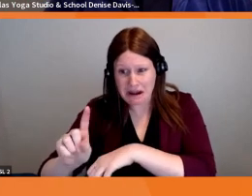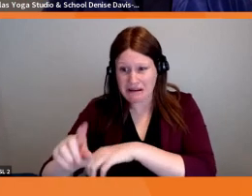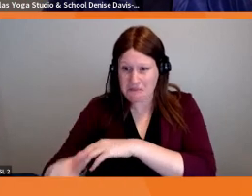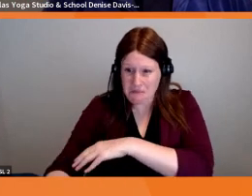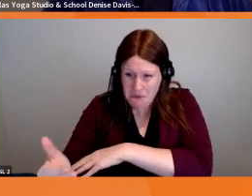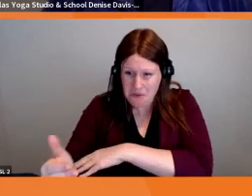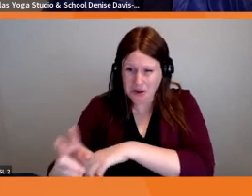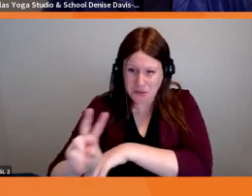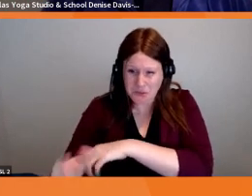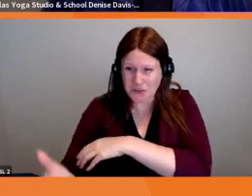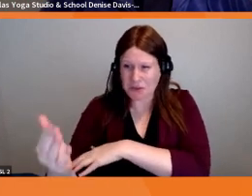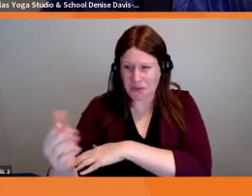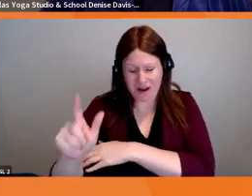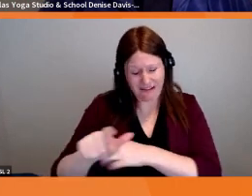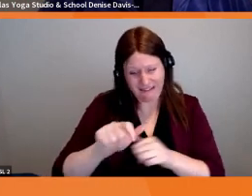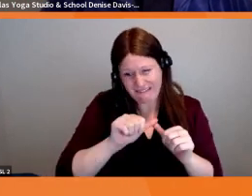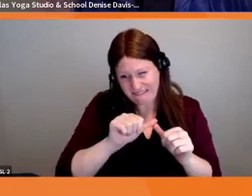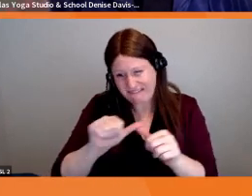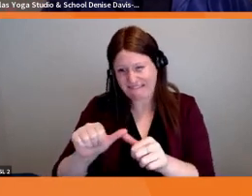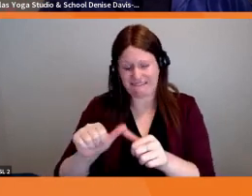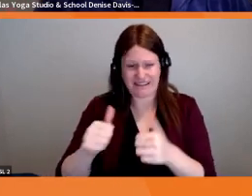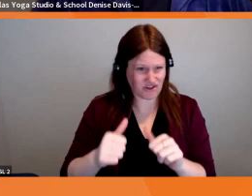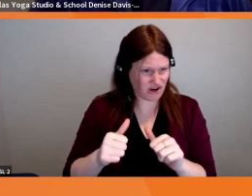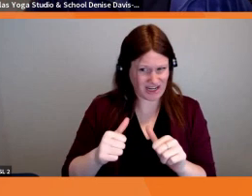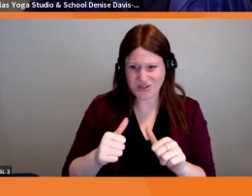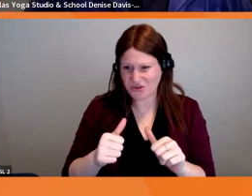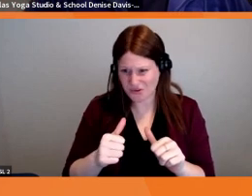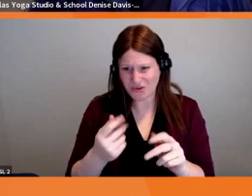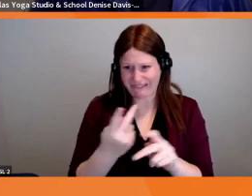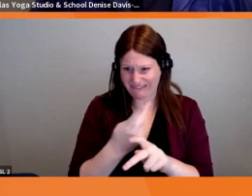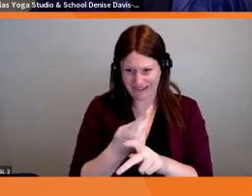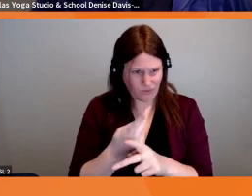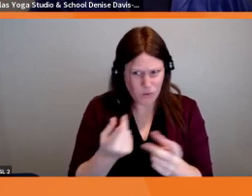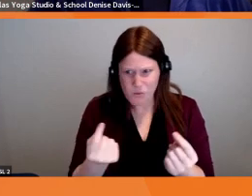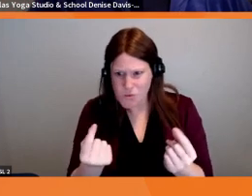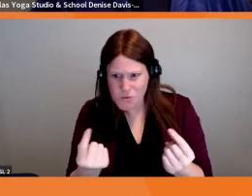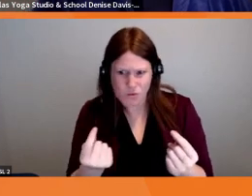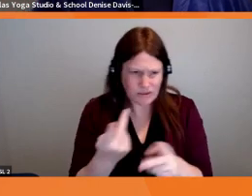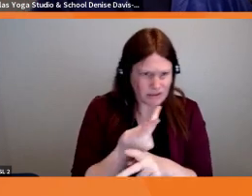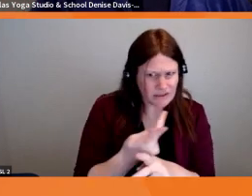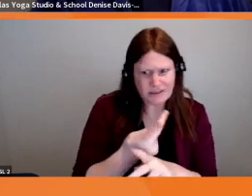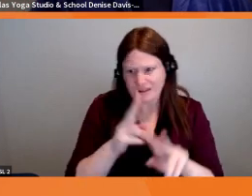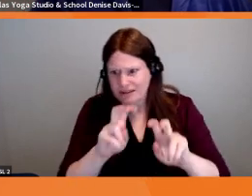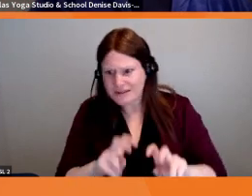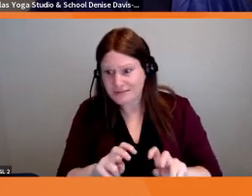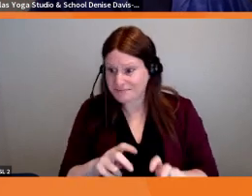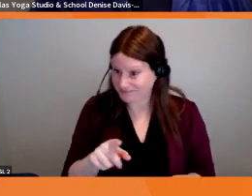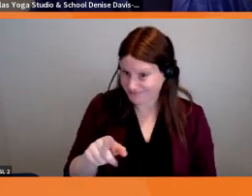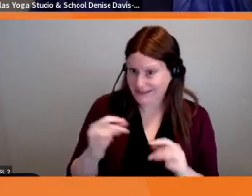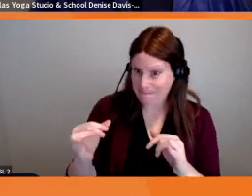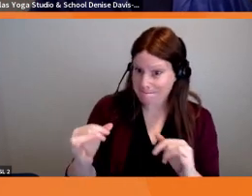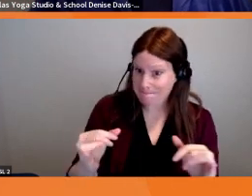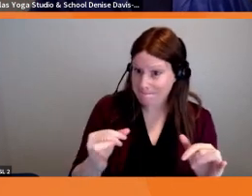figure out how things worked. Oh my, I don't know if anybody can relate to this. Give me a thumbs up if you can relate to this. You can do some emojis there,